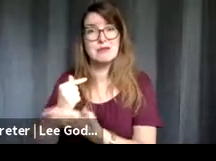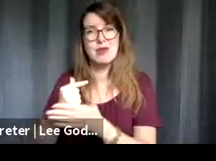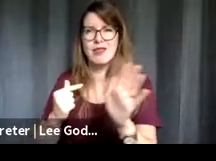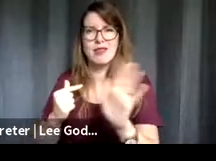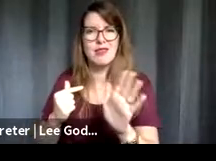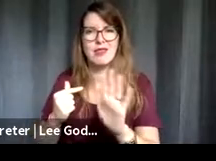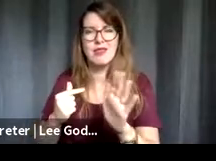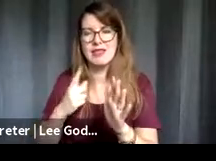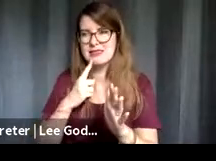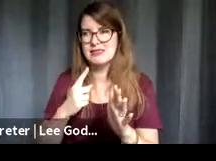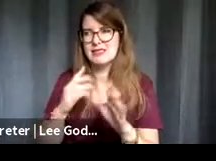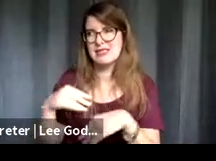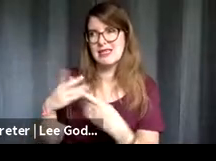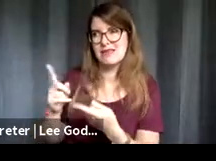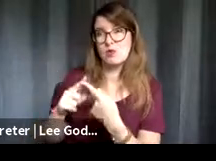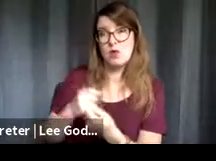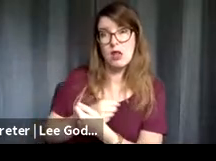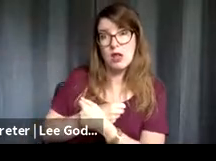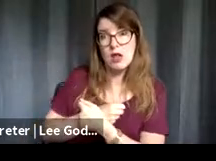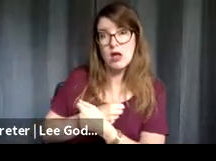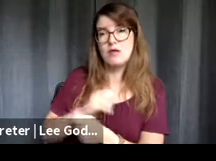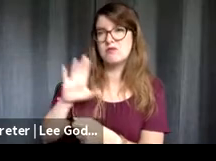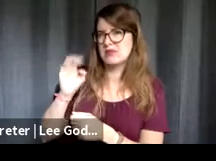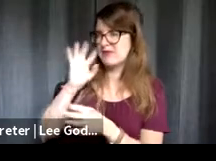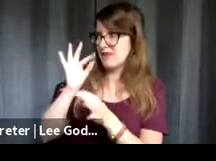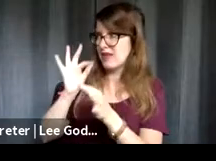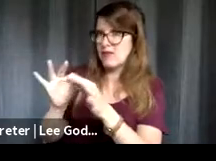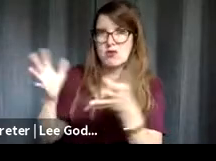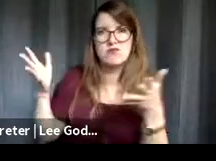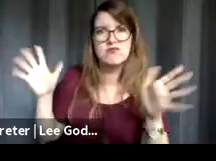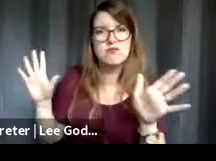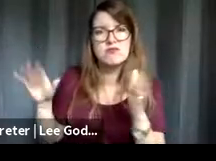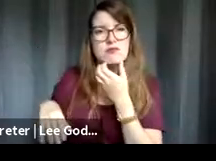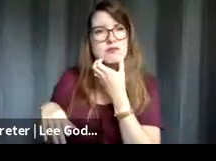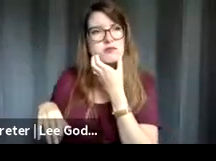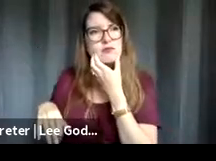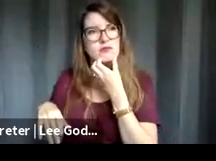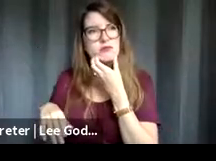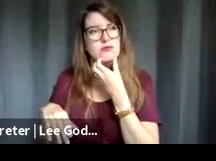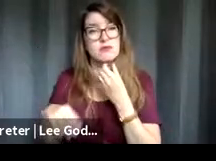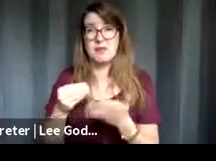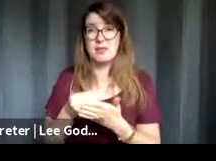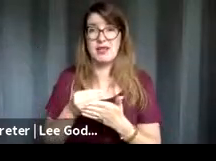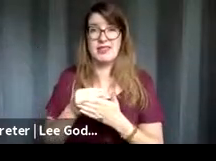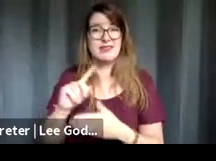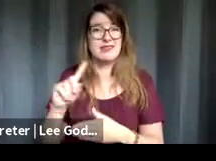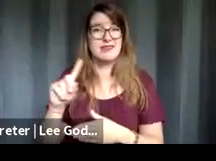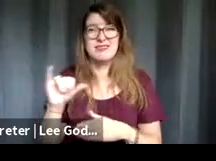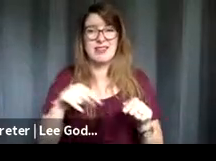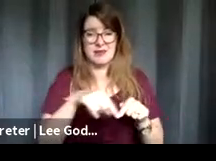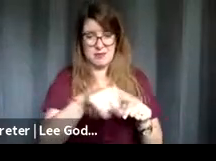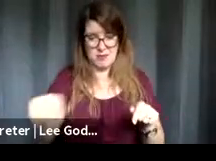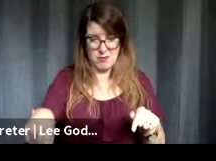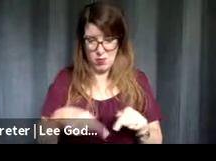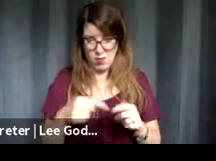faithful. It's a relationship. And money is just a game piece on the board that you can choose to